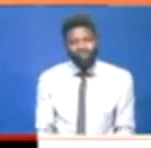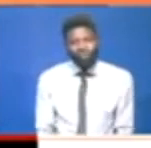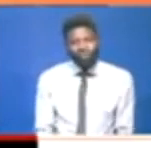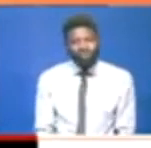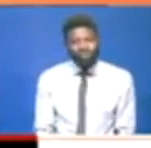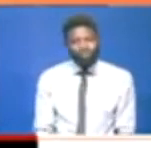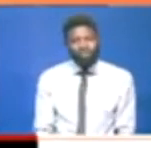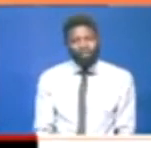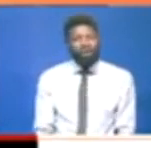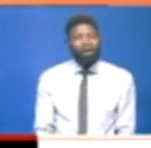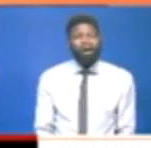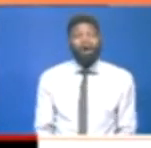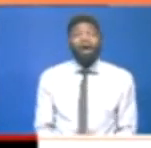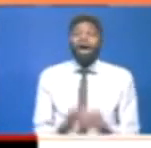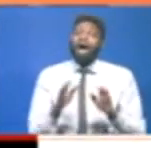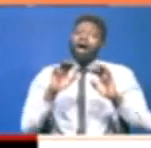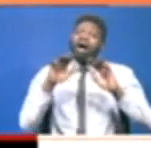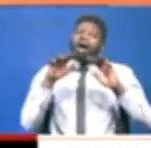do you then